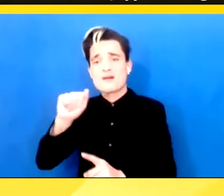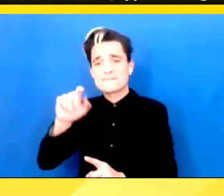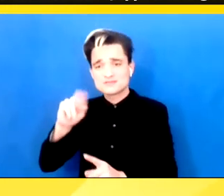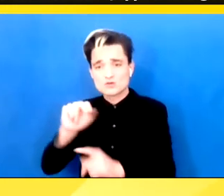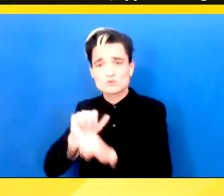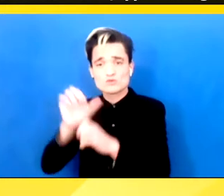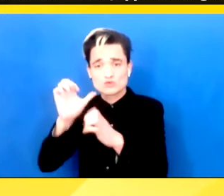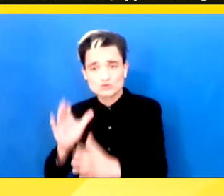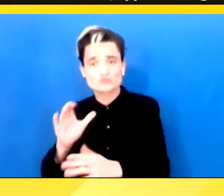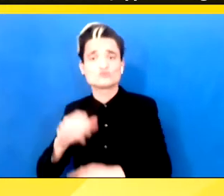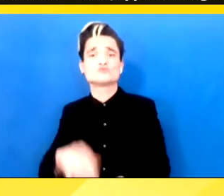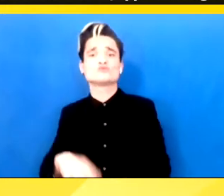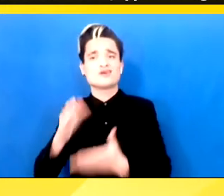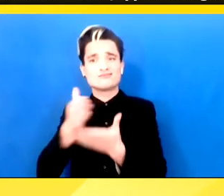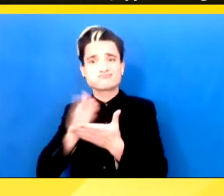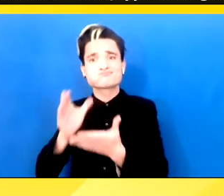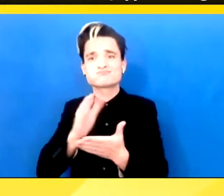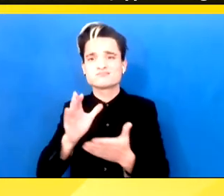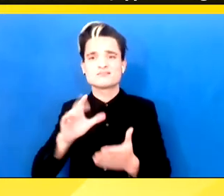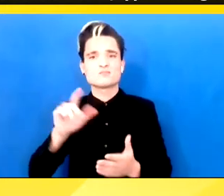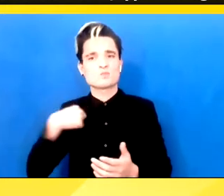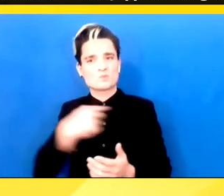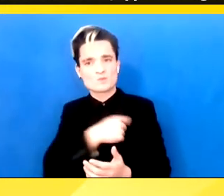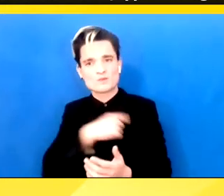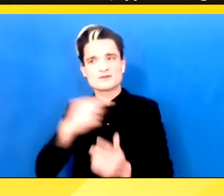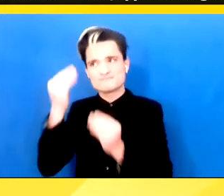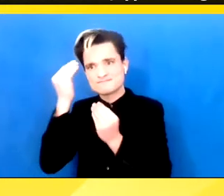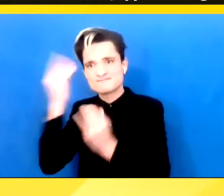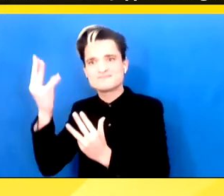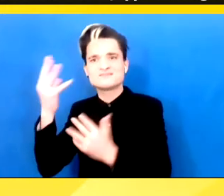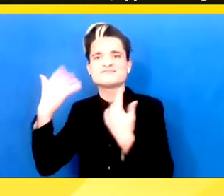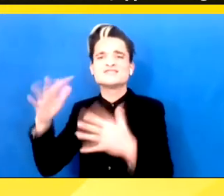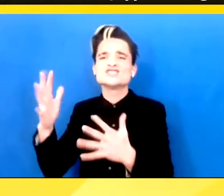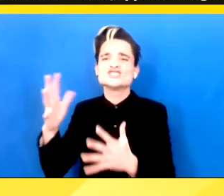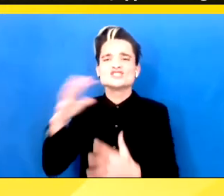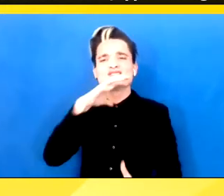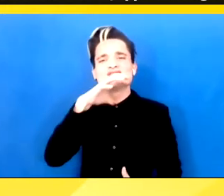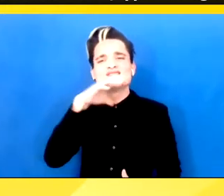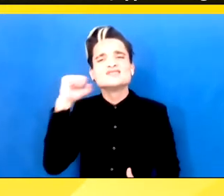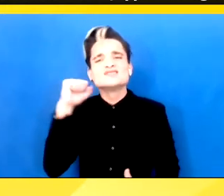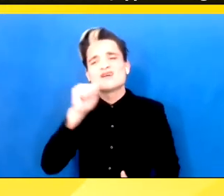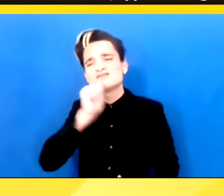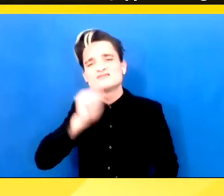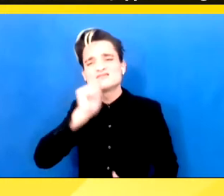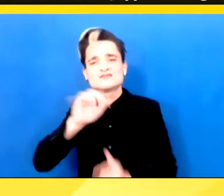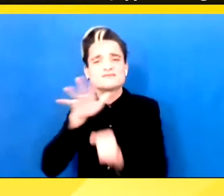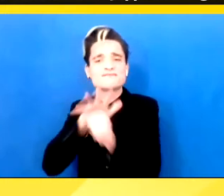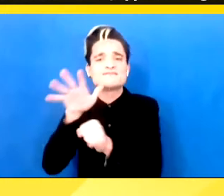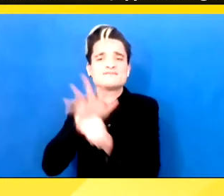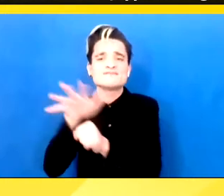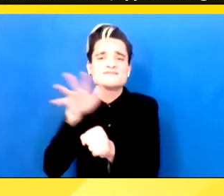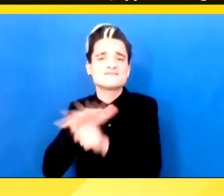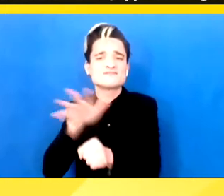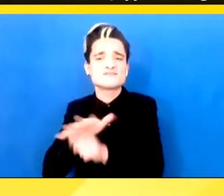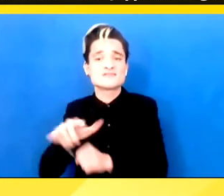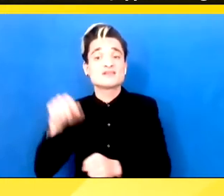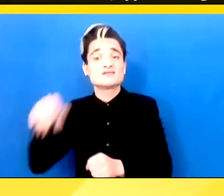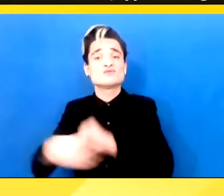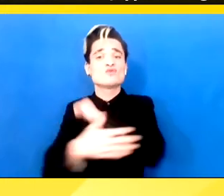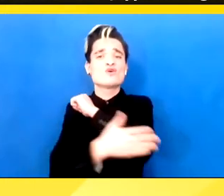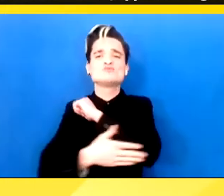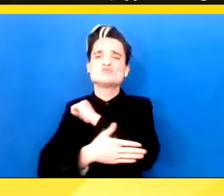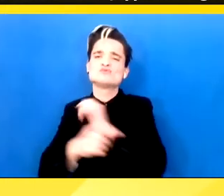how we cannot stand this anymore, that we are turning a corner in this country, and this is just the